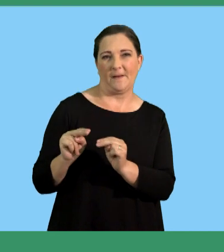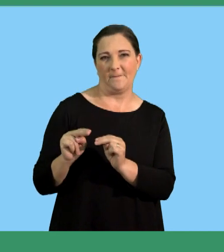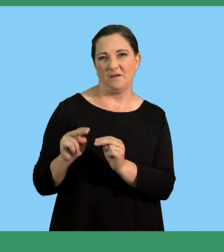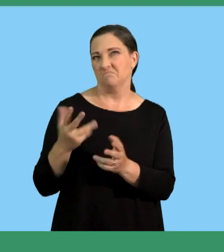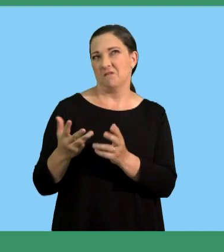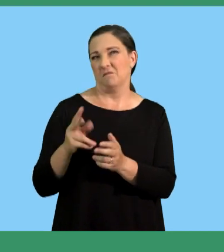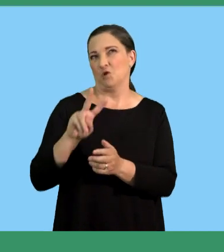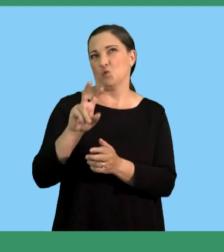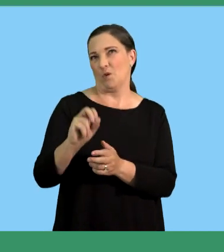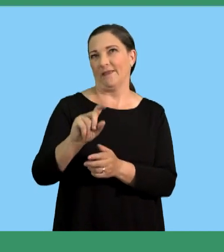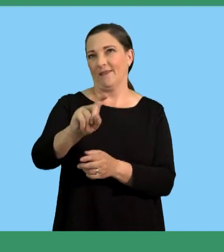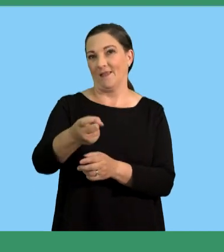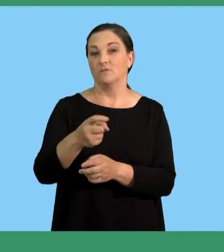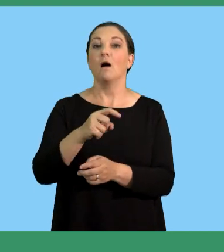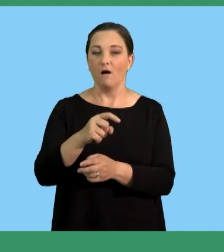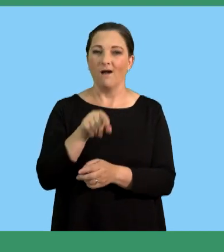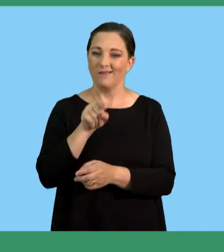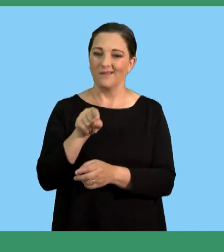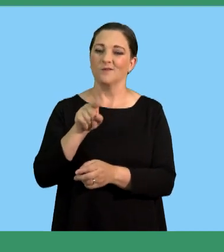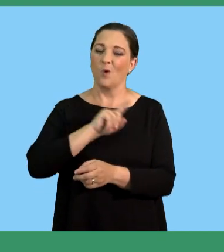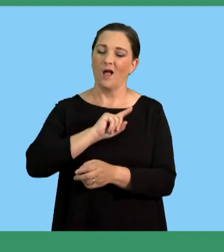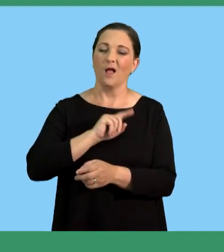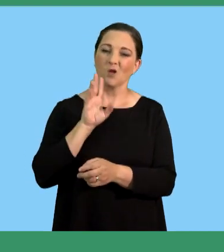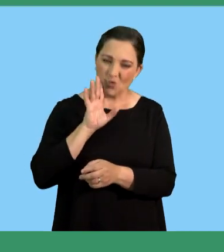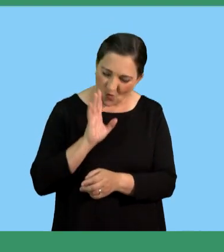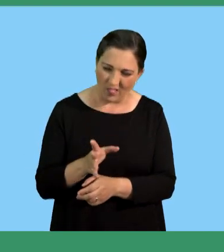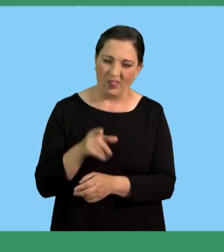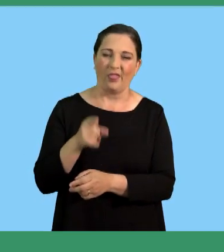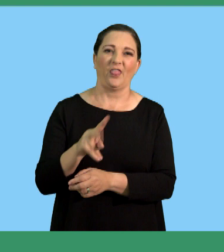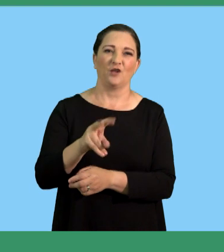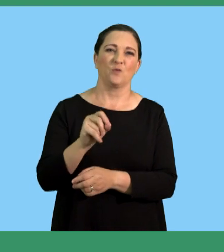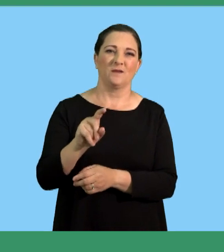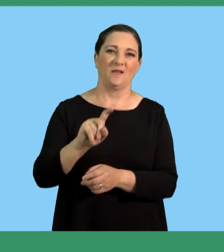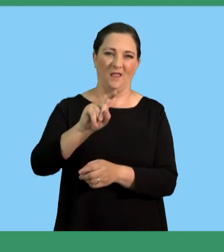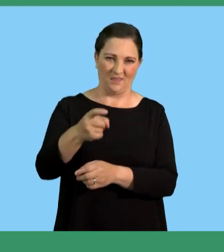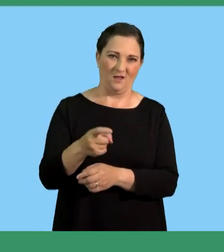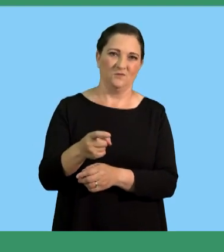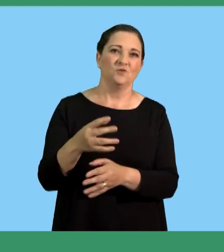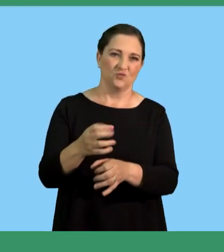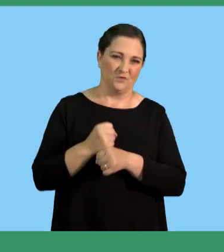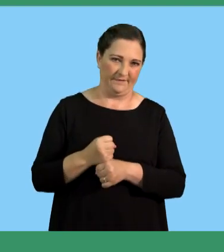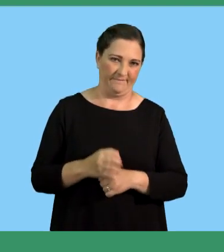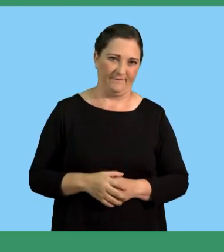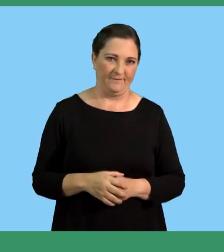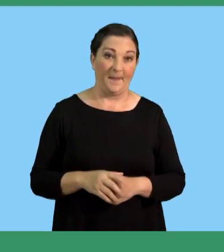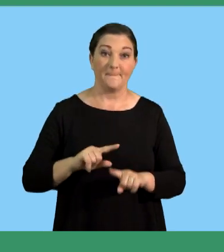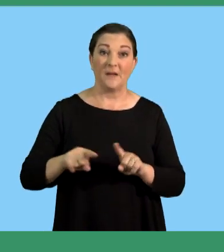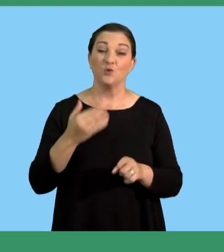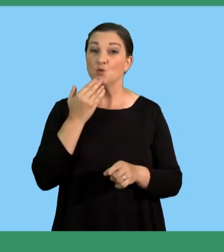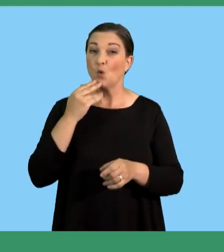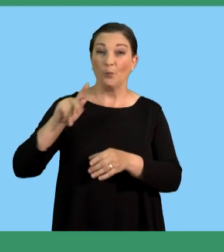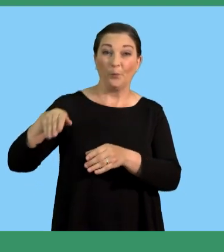is 20,000, this is to say they are guaranteed to say they will receive those. But another aspect about the participating now is